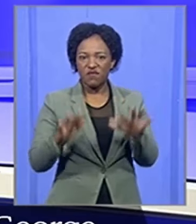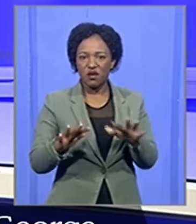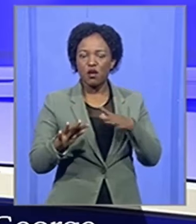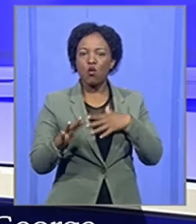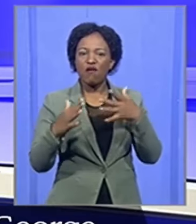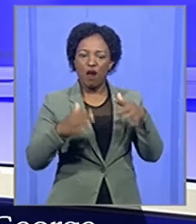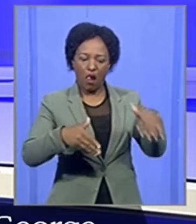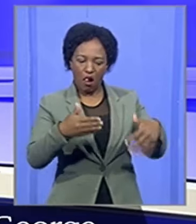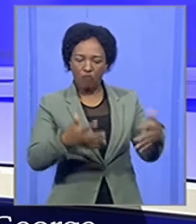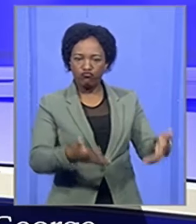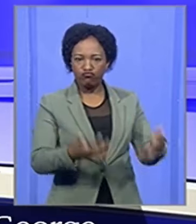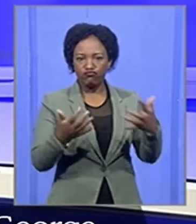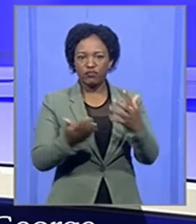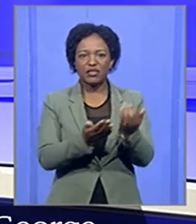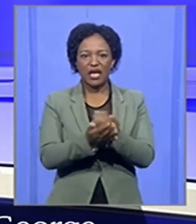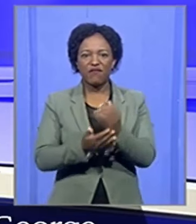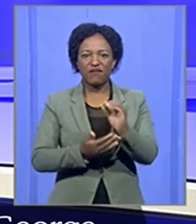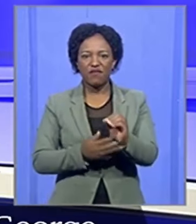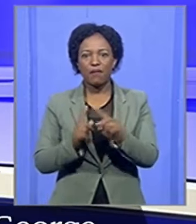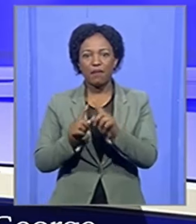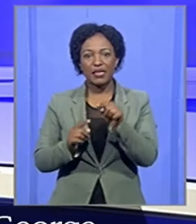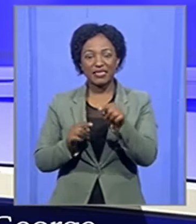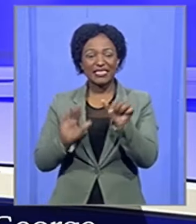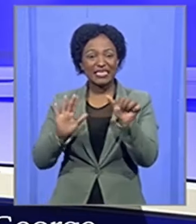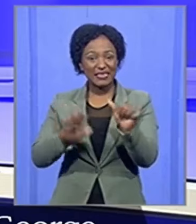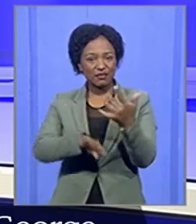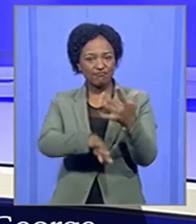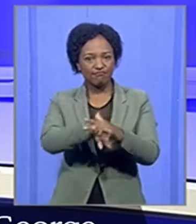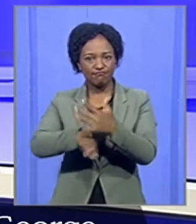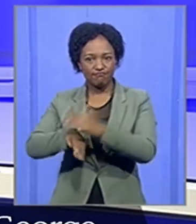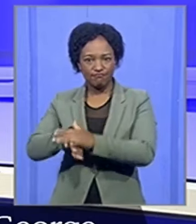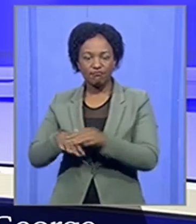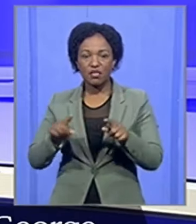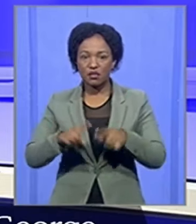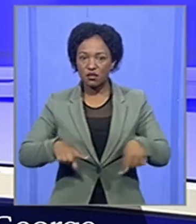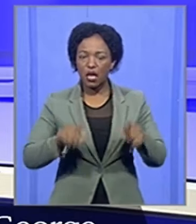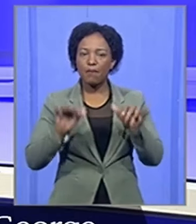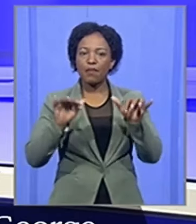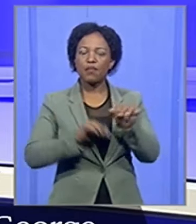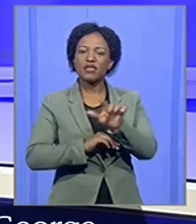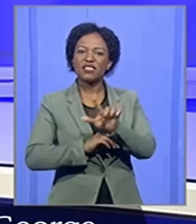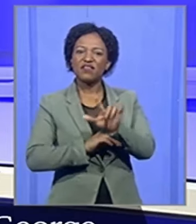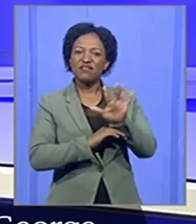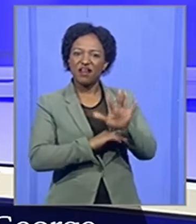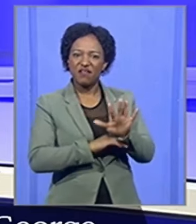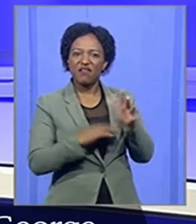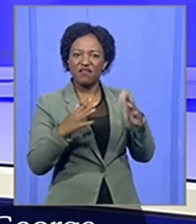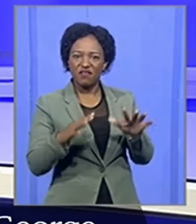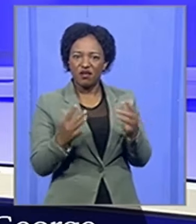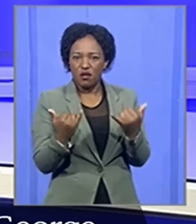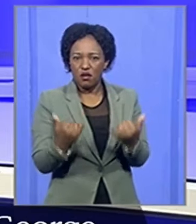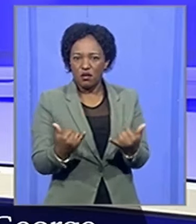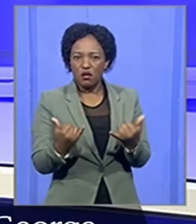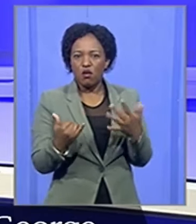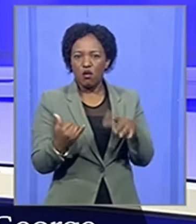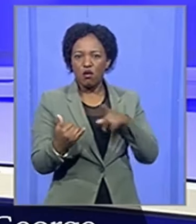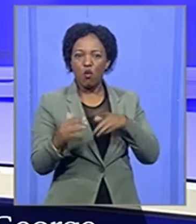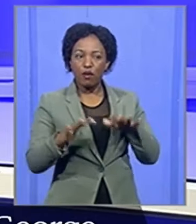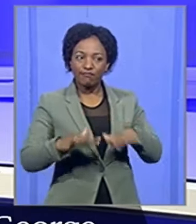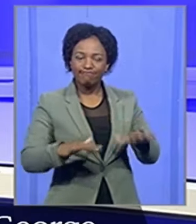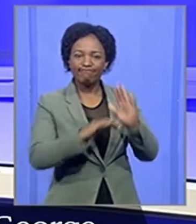hlakodišwa mo gareng ga bona ba tshela ba hlathilweng gore ba hlokofetše ke batho ba 75 bao ba bego ba le lefelong